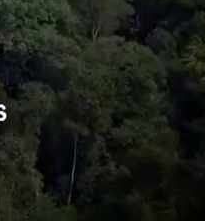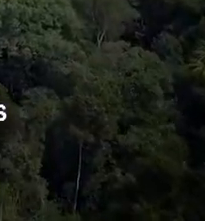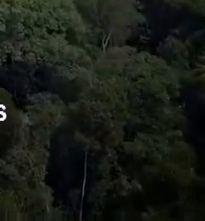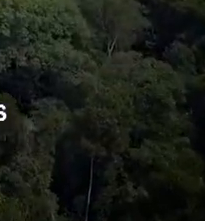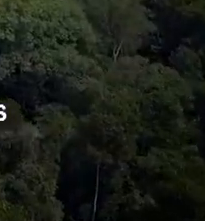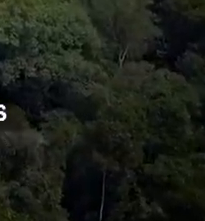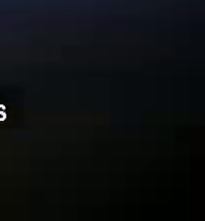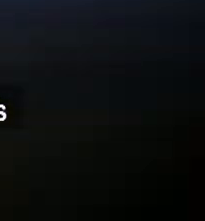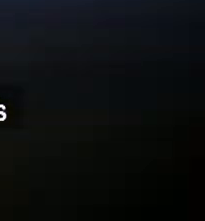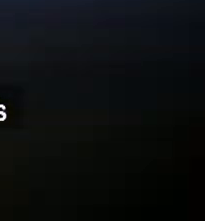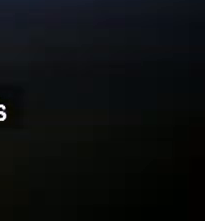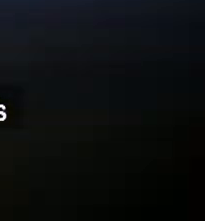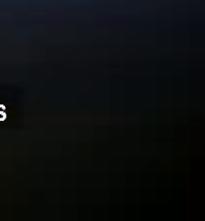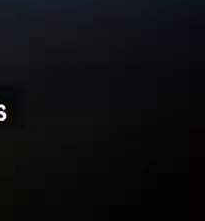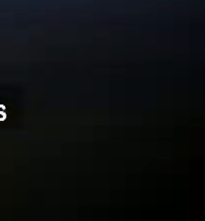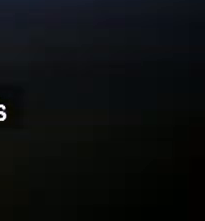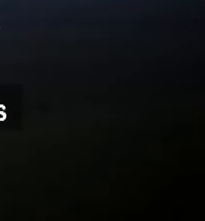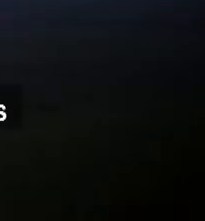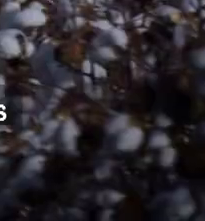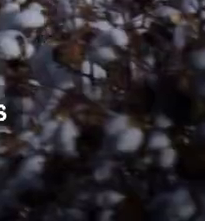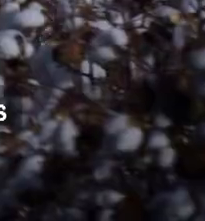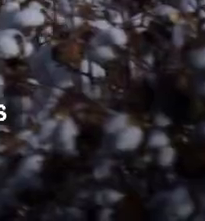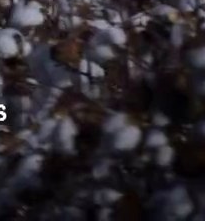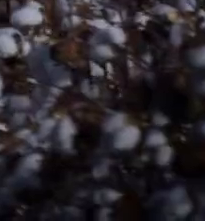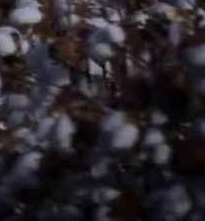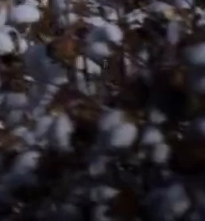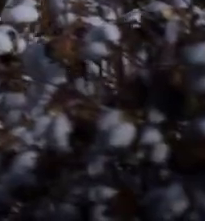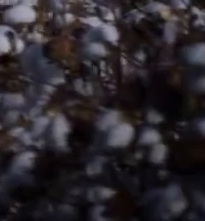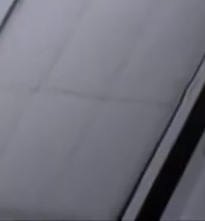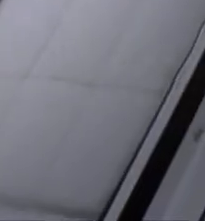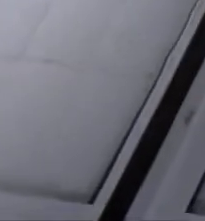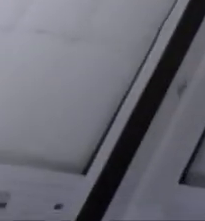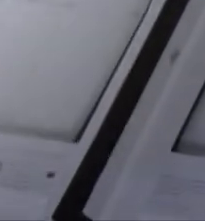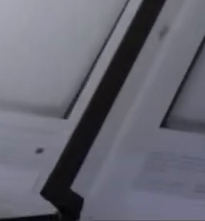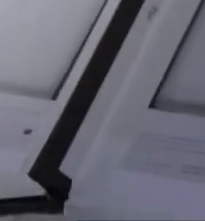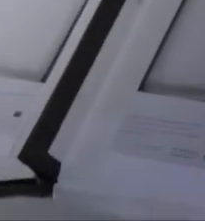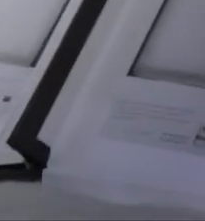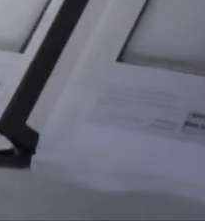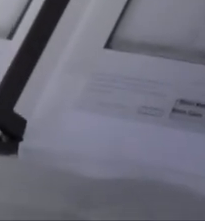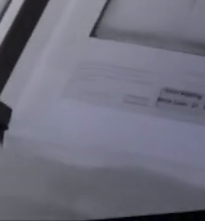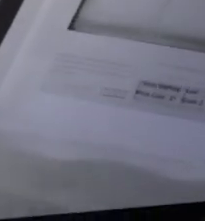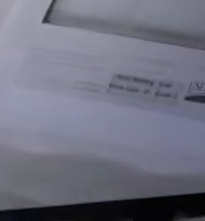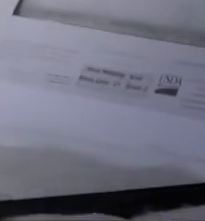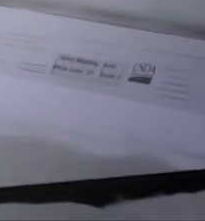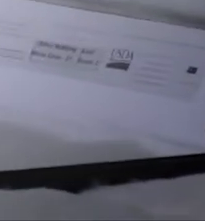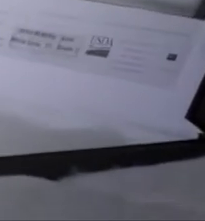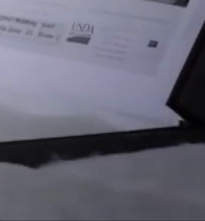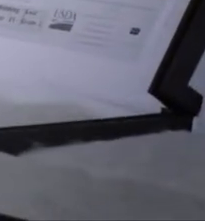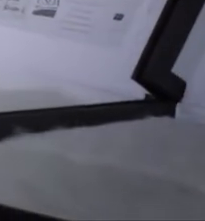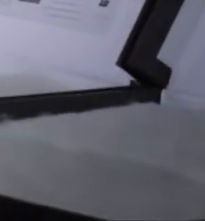natural resources, are sustainability commitments the company has.